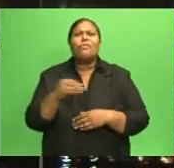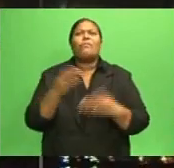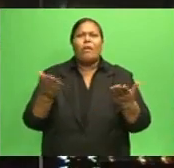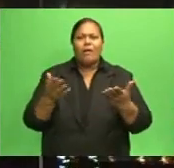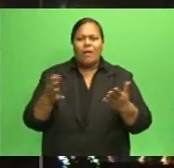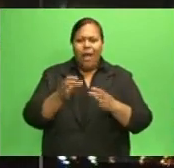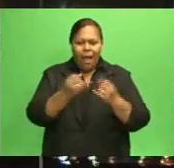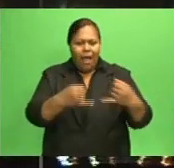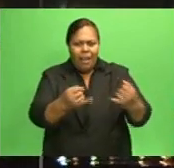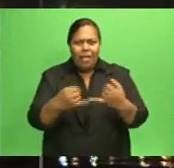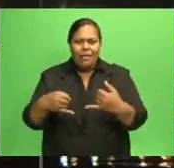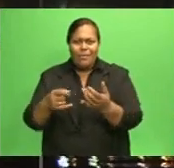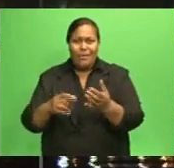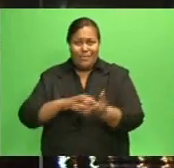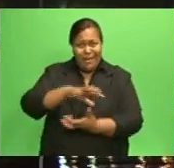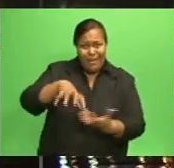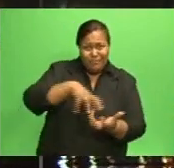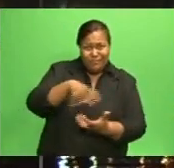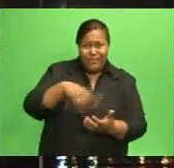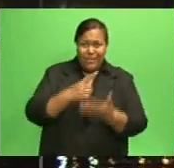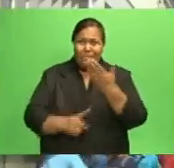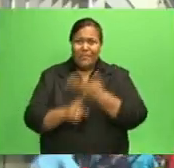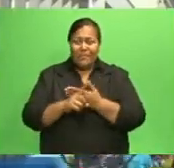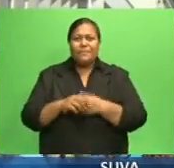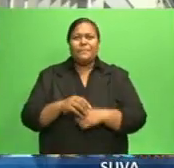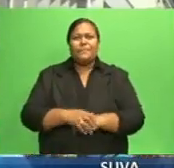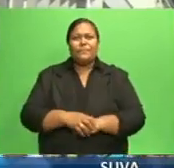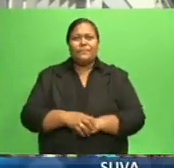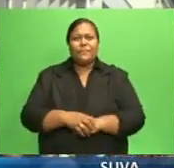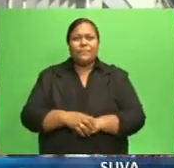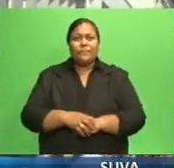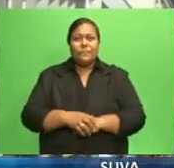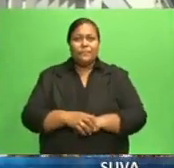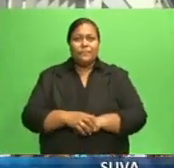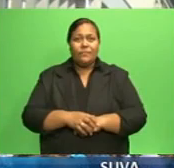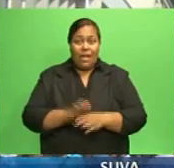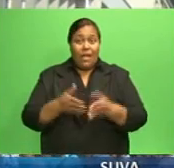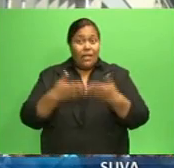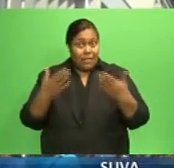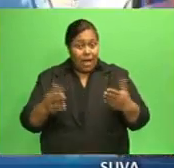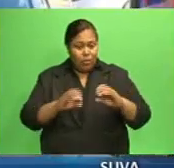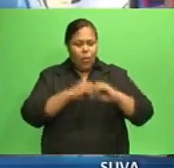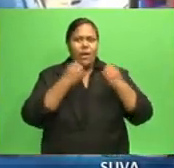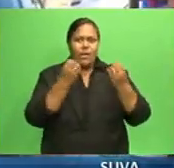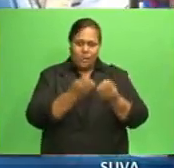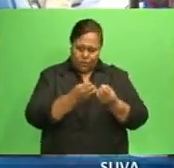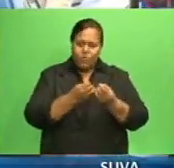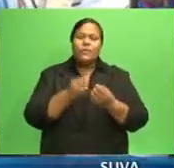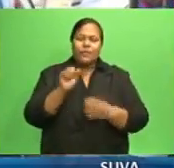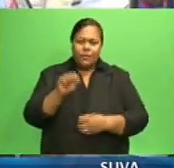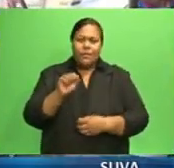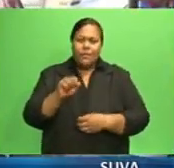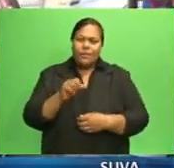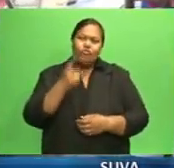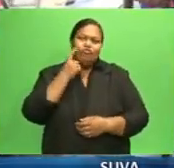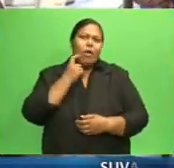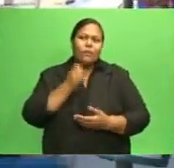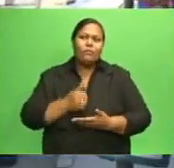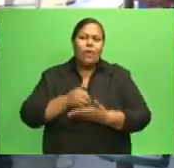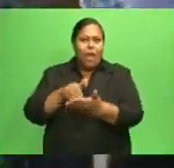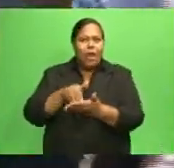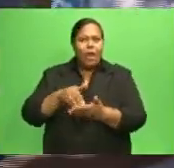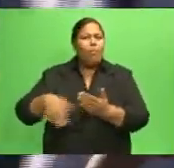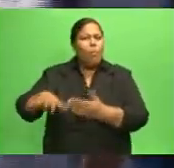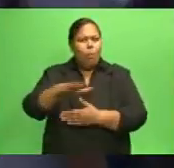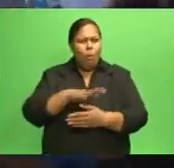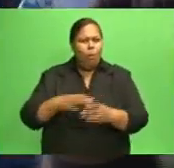Harold. Kritika Kumar reports. The foundation has assured it will try to help all genuine cases where parents and guardians